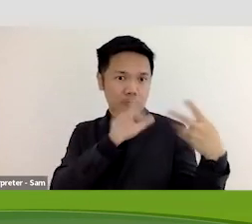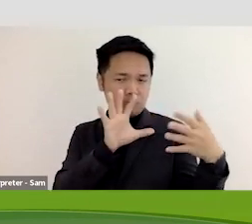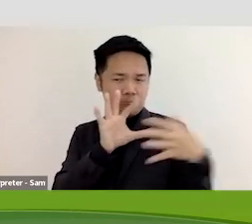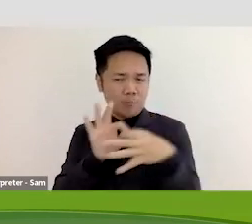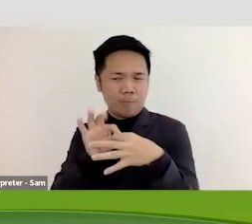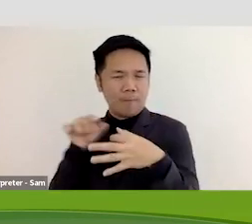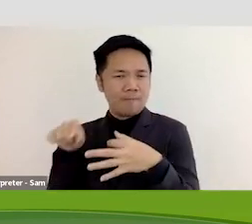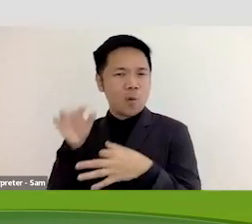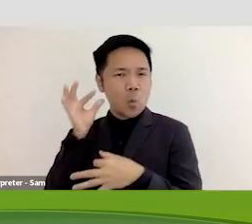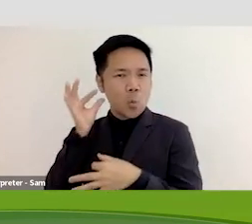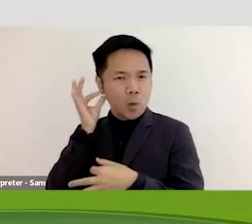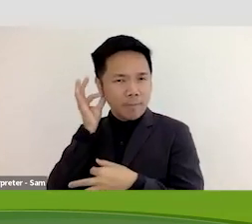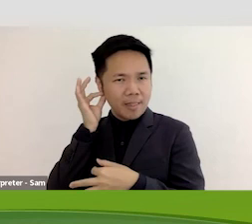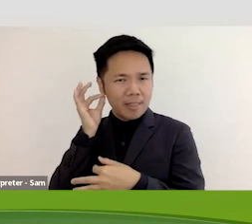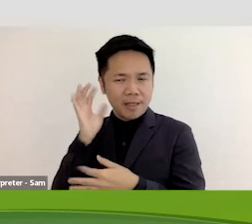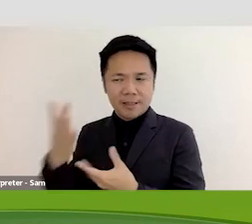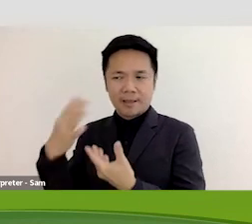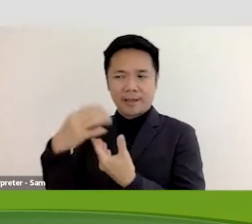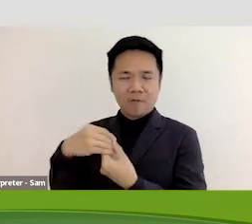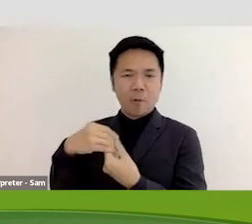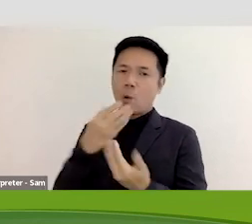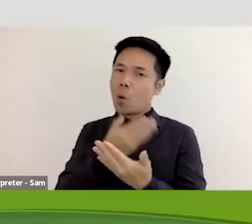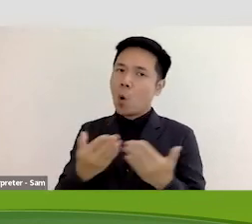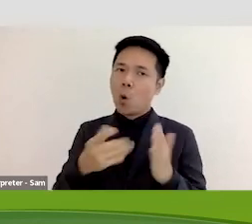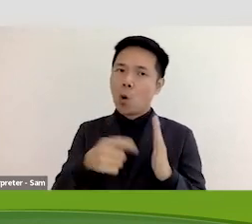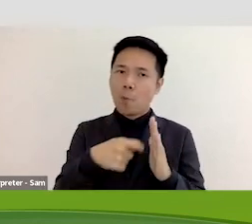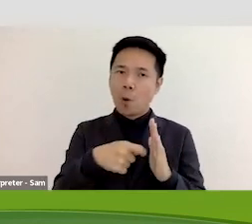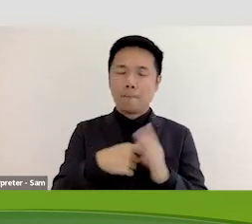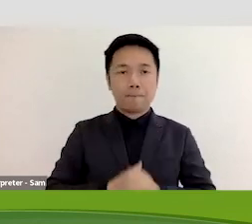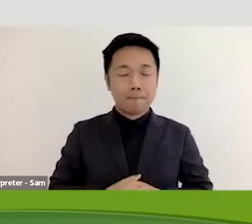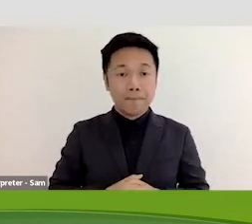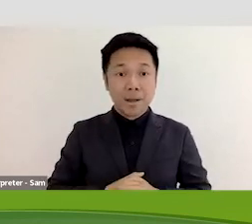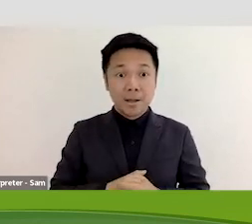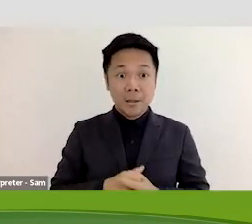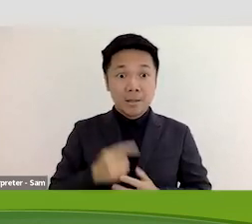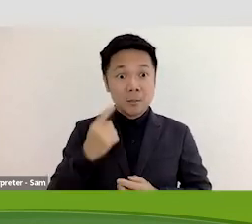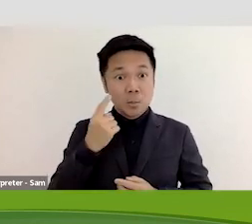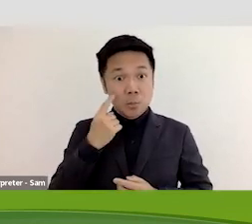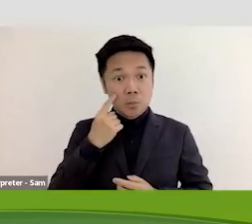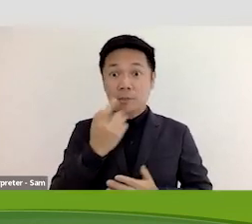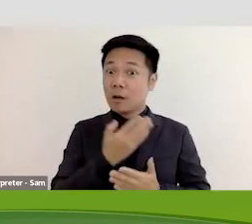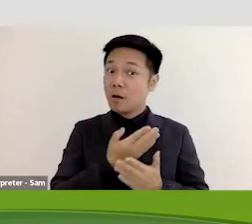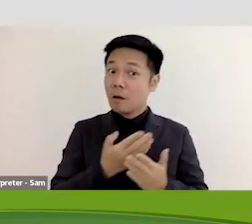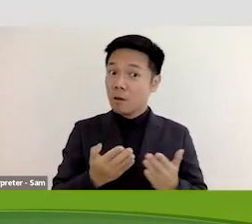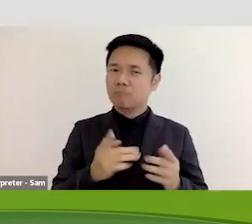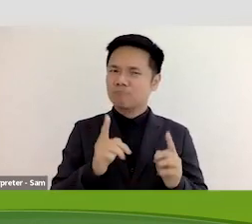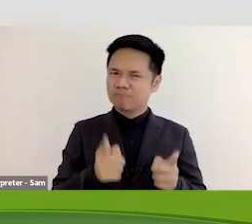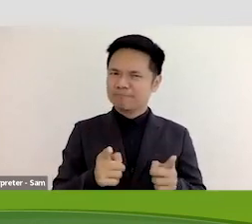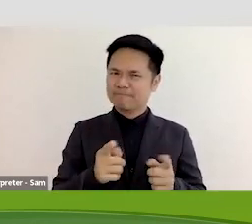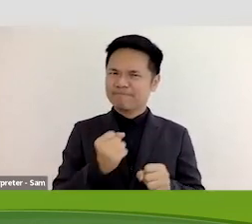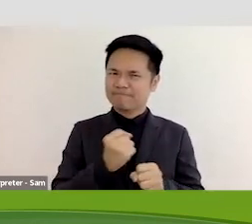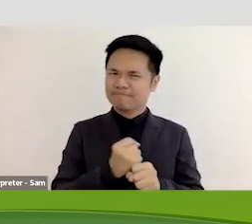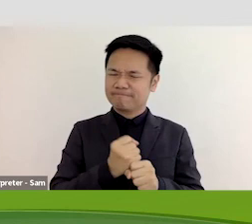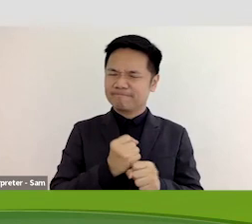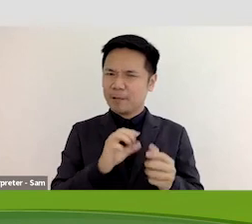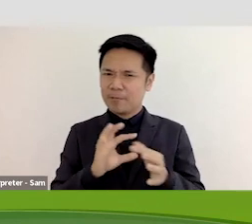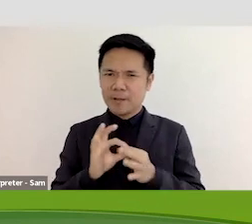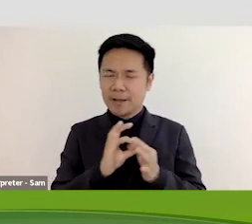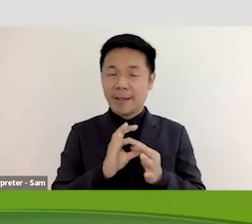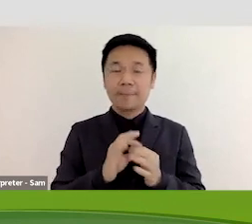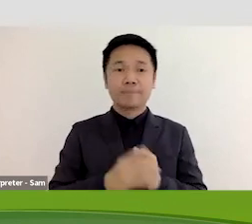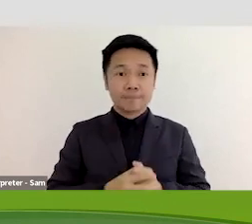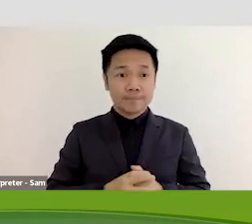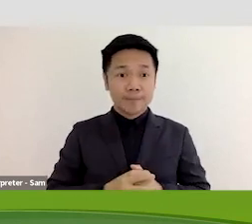programs. In all of these decisions, we need to involve women and decision makers at the table, and this was stressed as a key